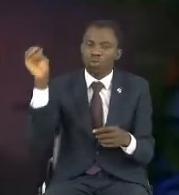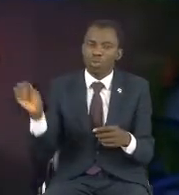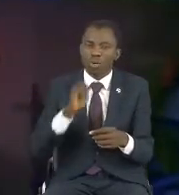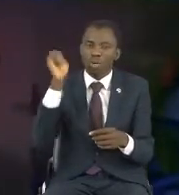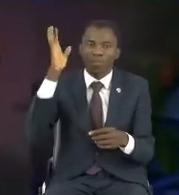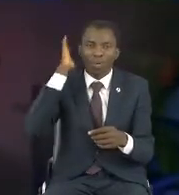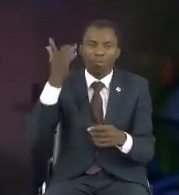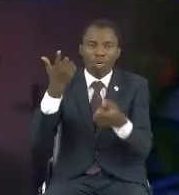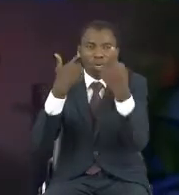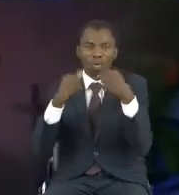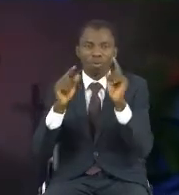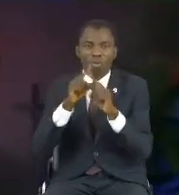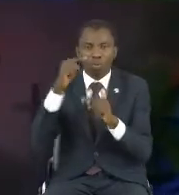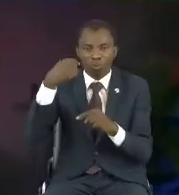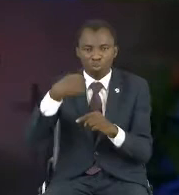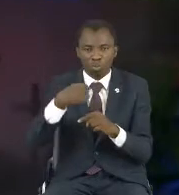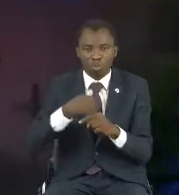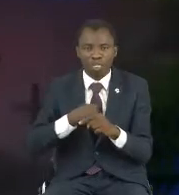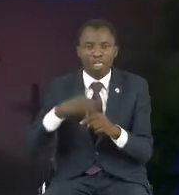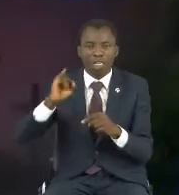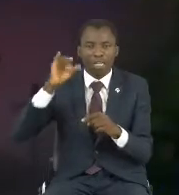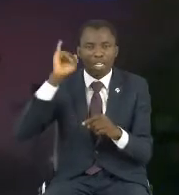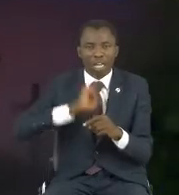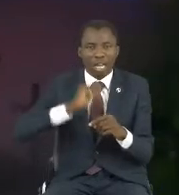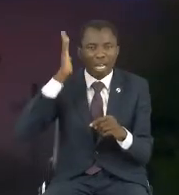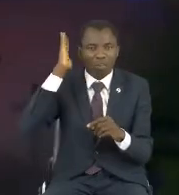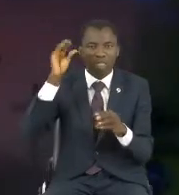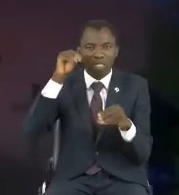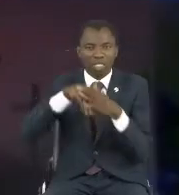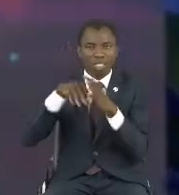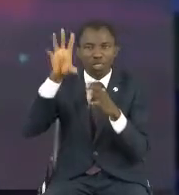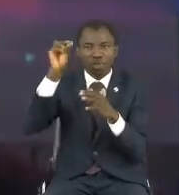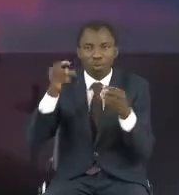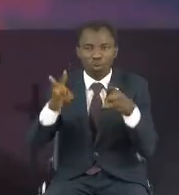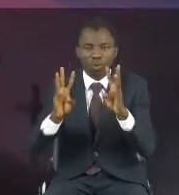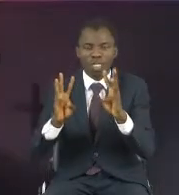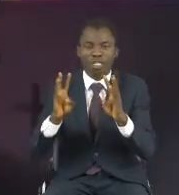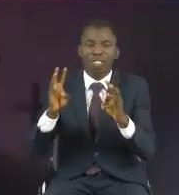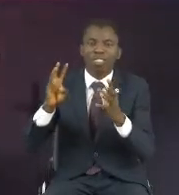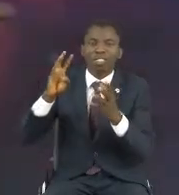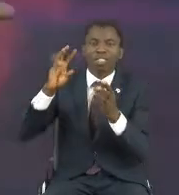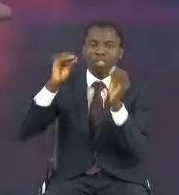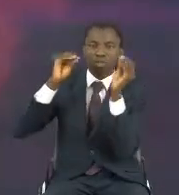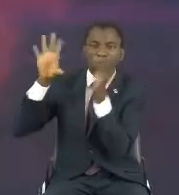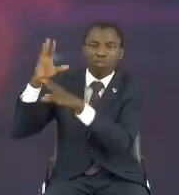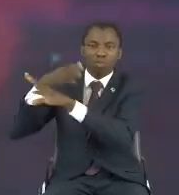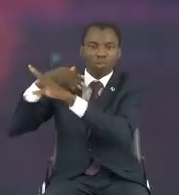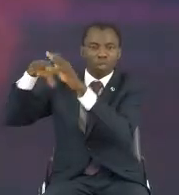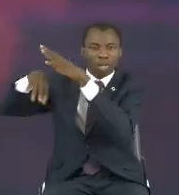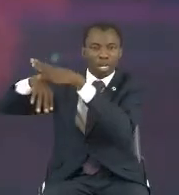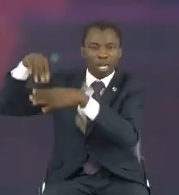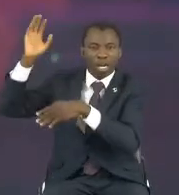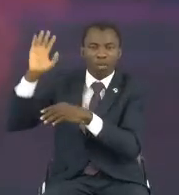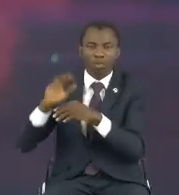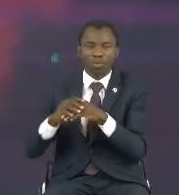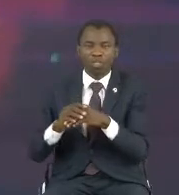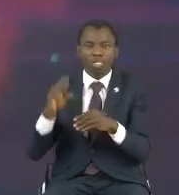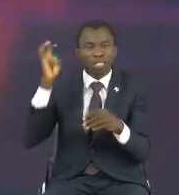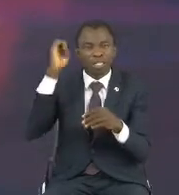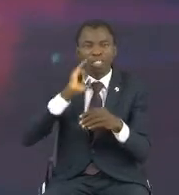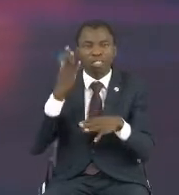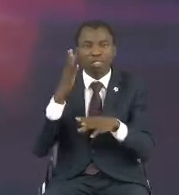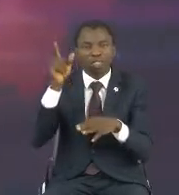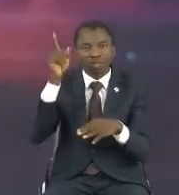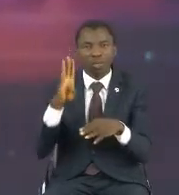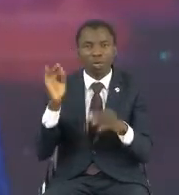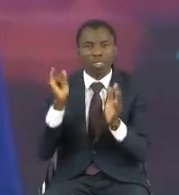come to me, I will in no wise cast out. And it's the God who cannot lie. And as you